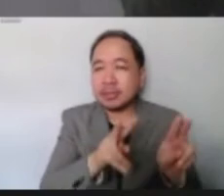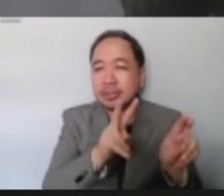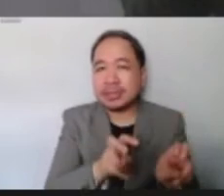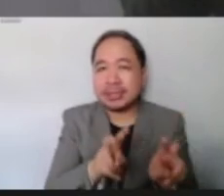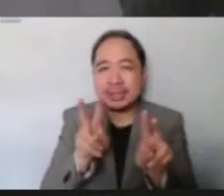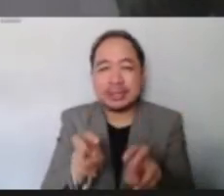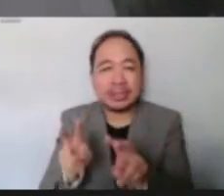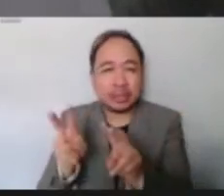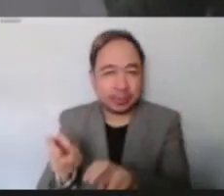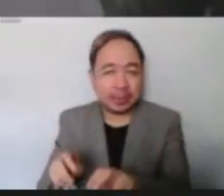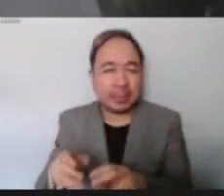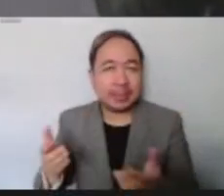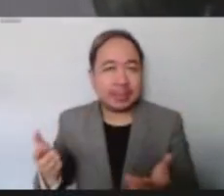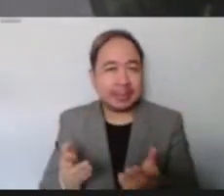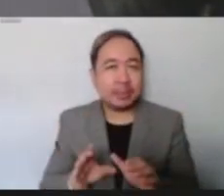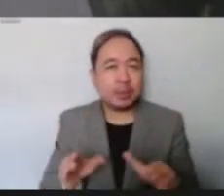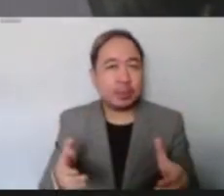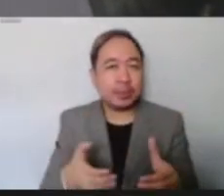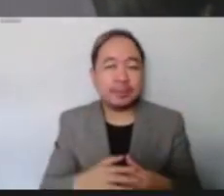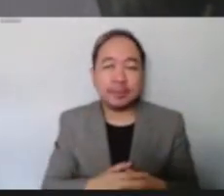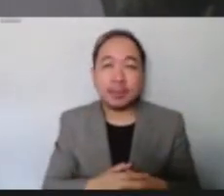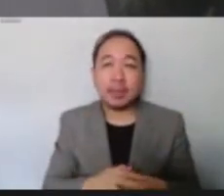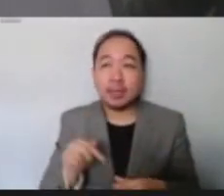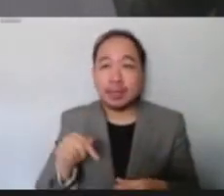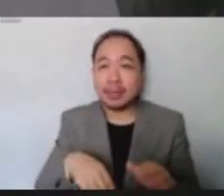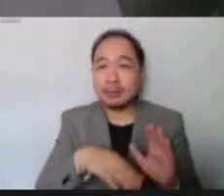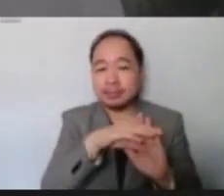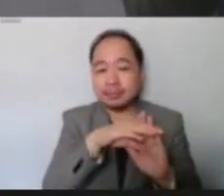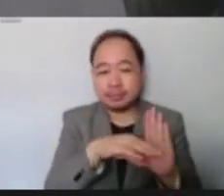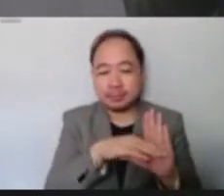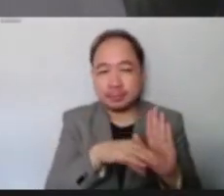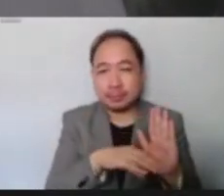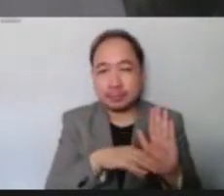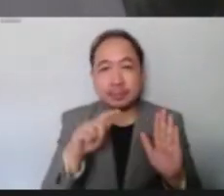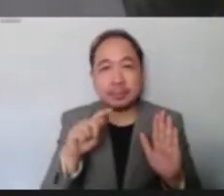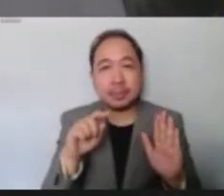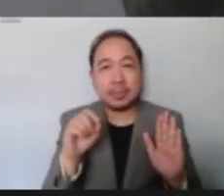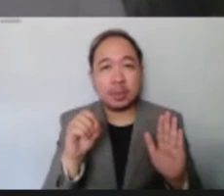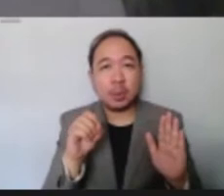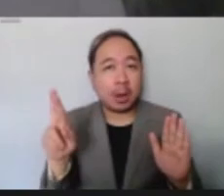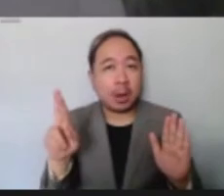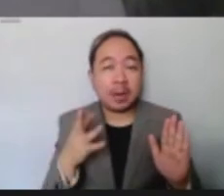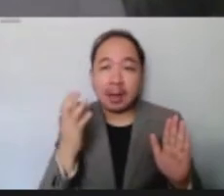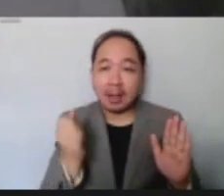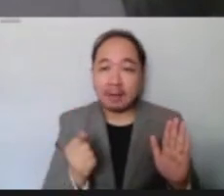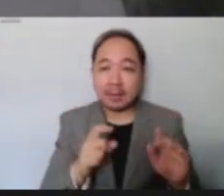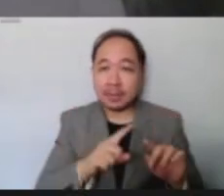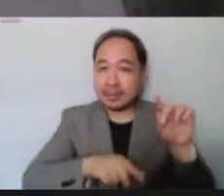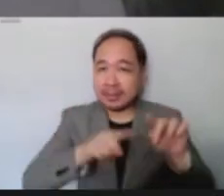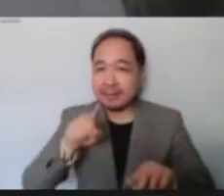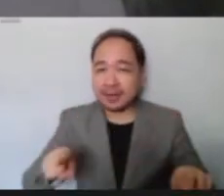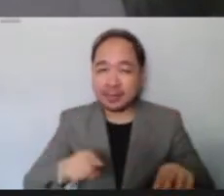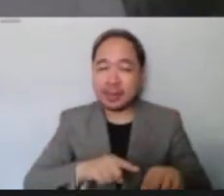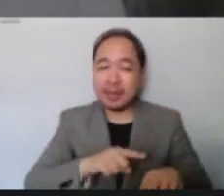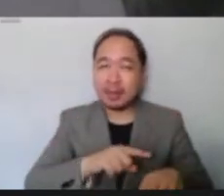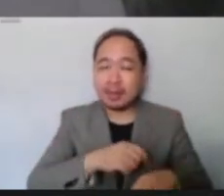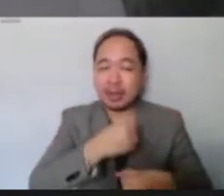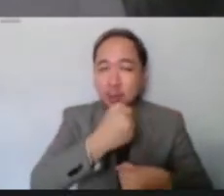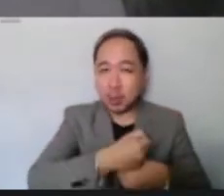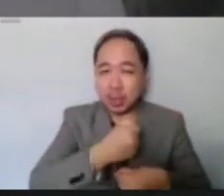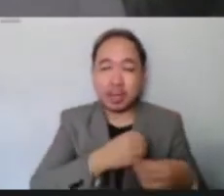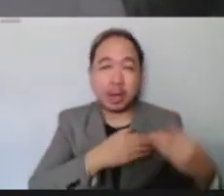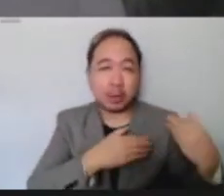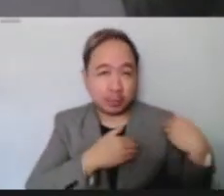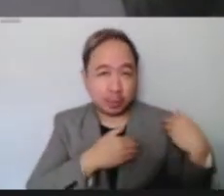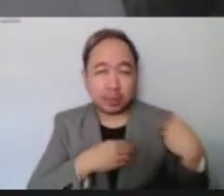committee the terms of reference include detail of these overall functions the composition of the group and rules